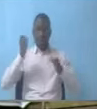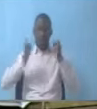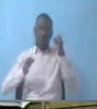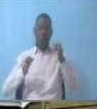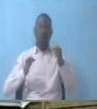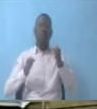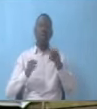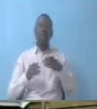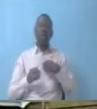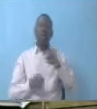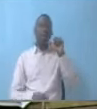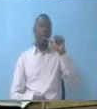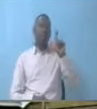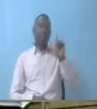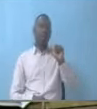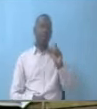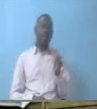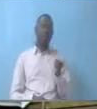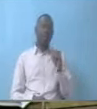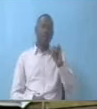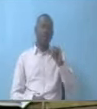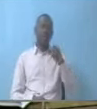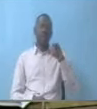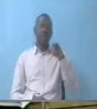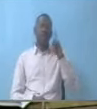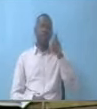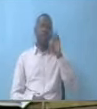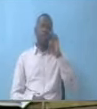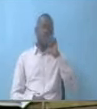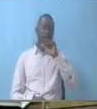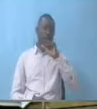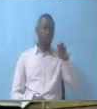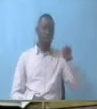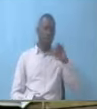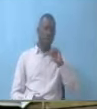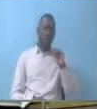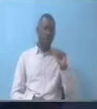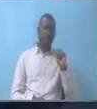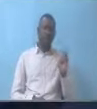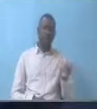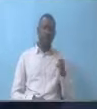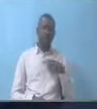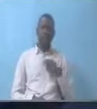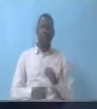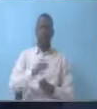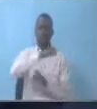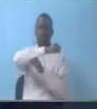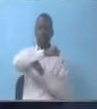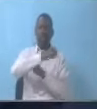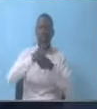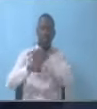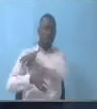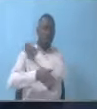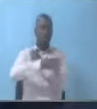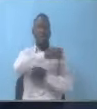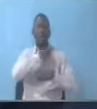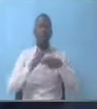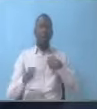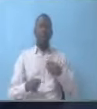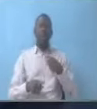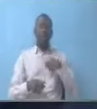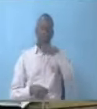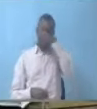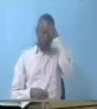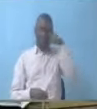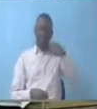the state counsel to prosecute him. Manama nekon lawyer ngur gi don ko ate. When the case was called, bin ote nak